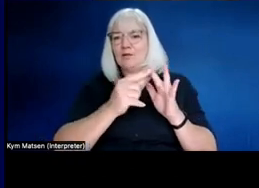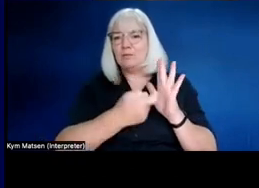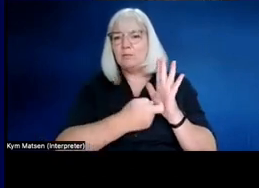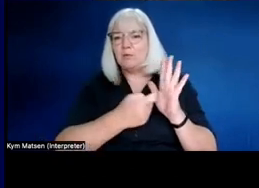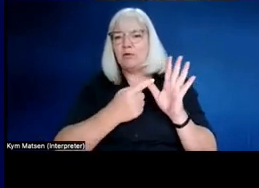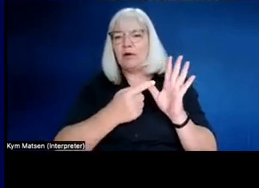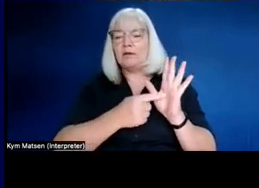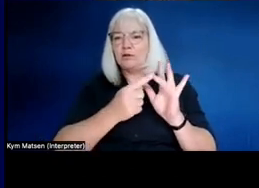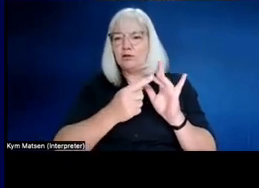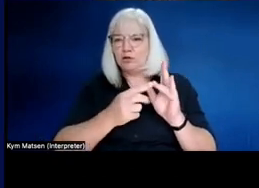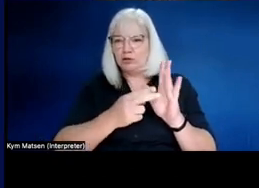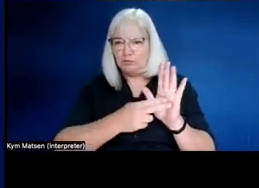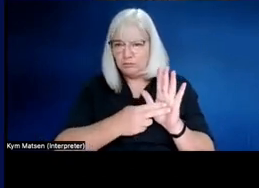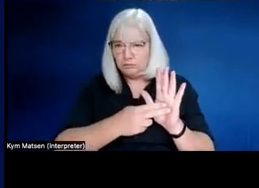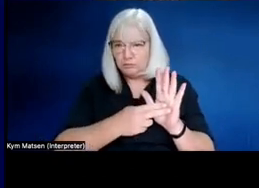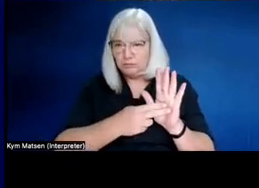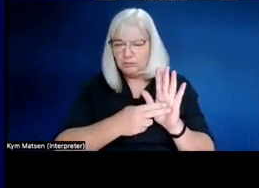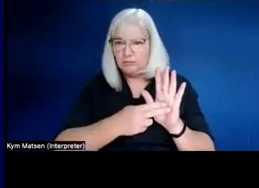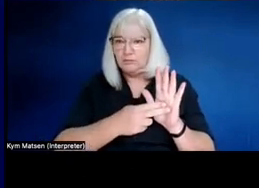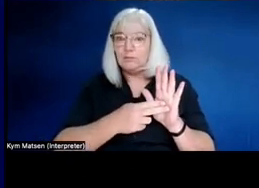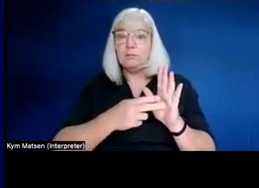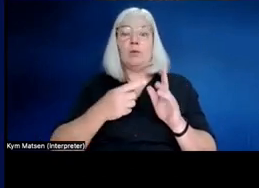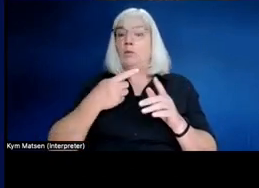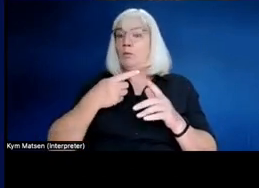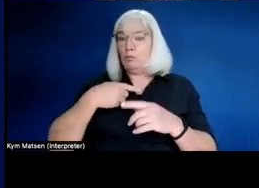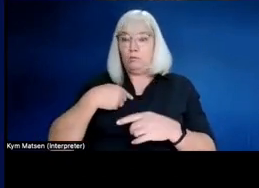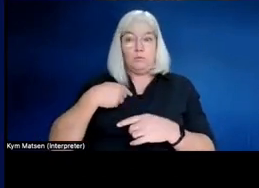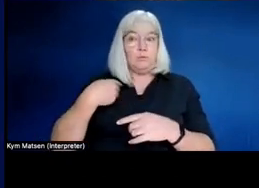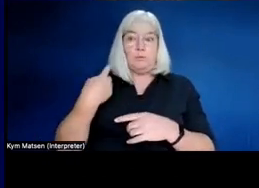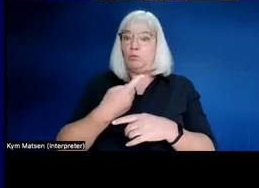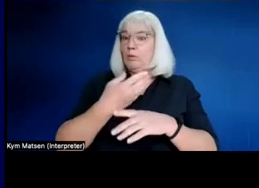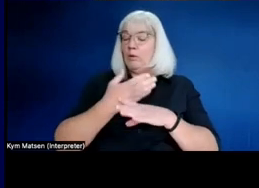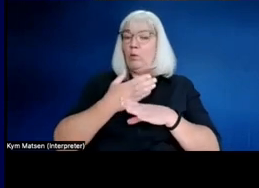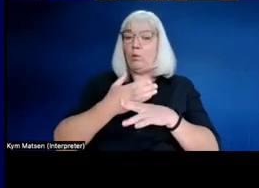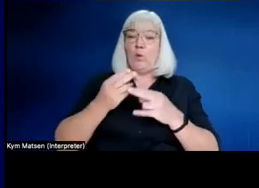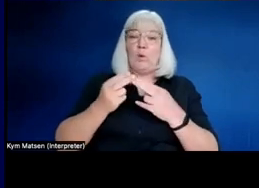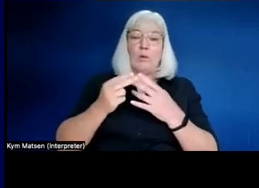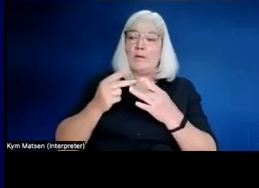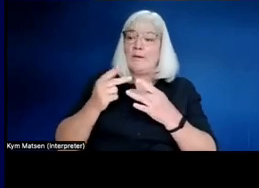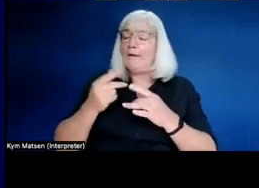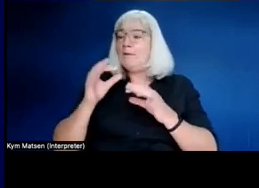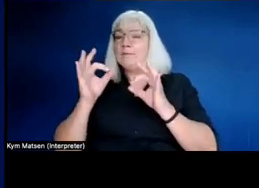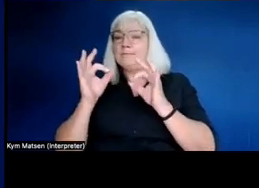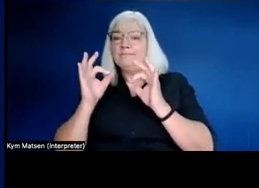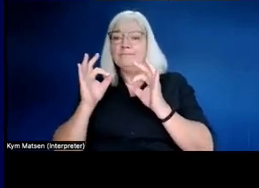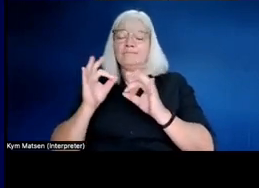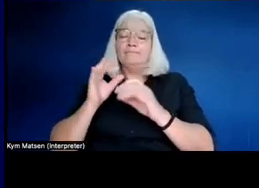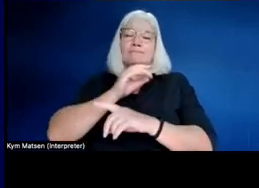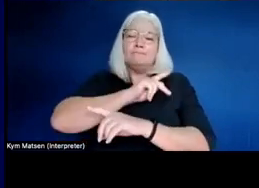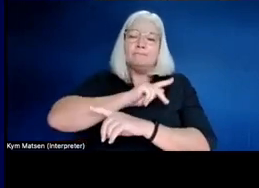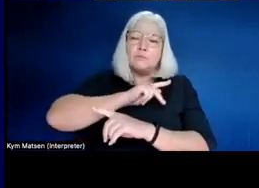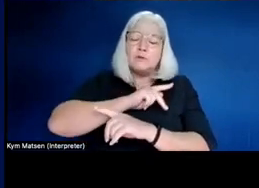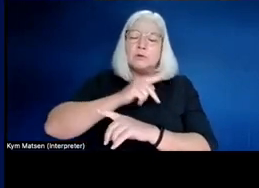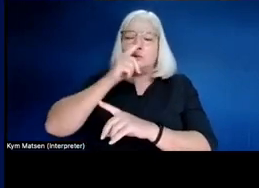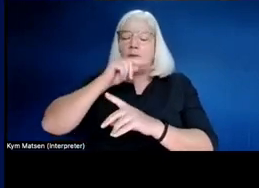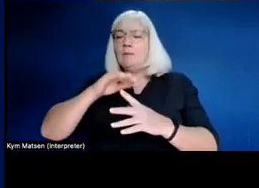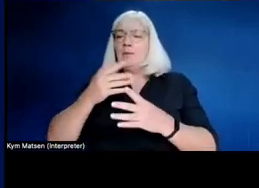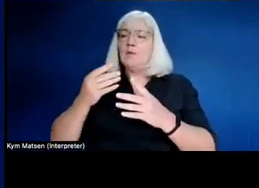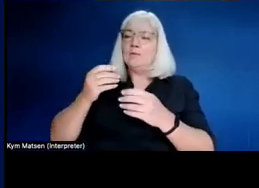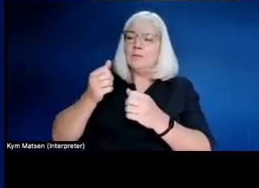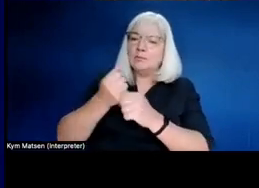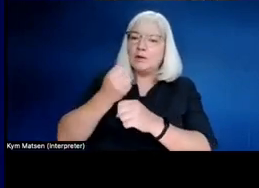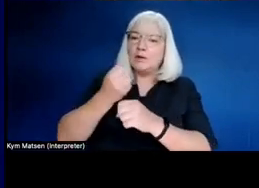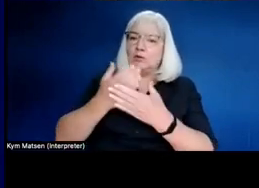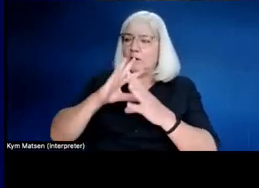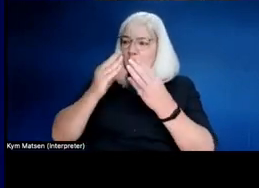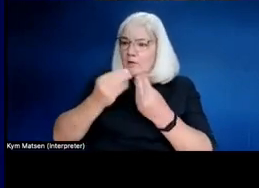We work closely with all the other professionals in that child's care to make sure that any aspiration risk is managed.